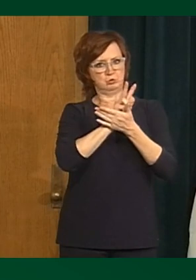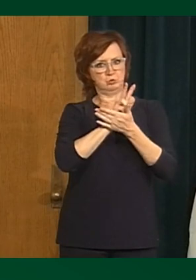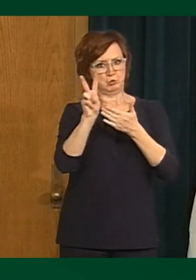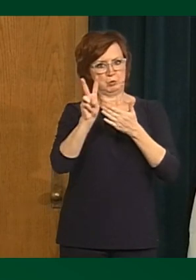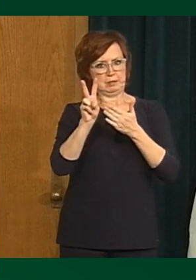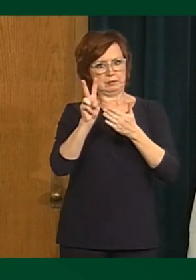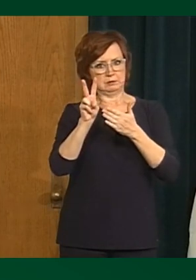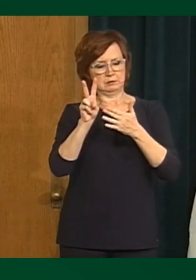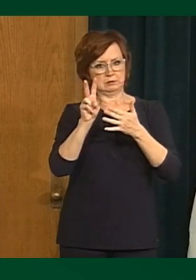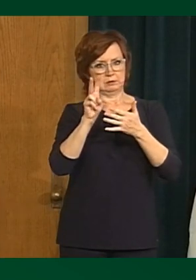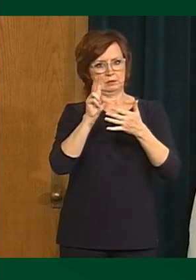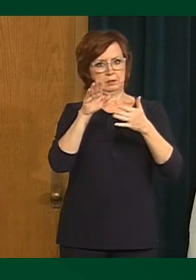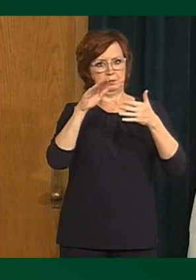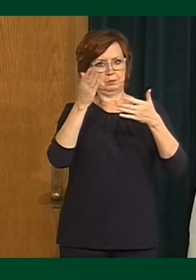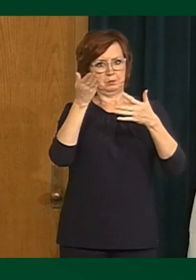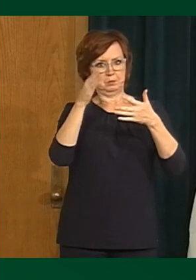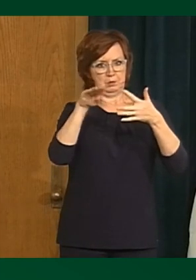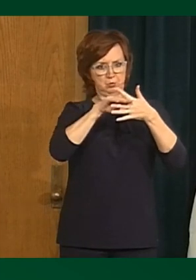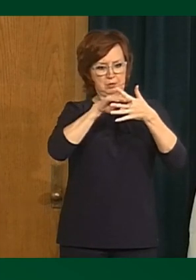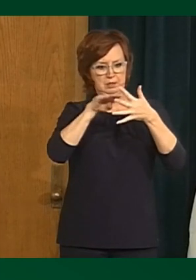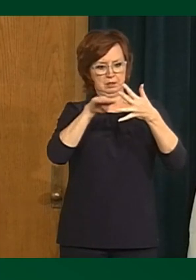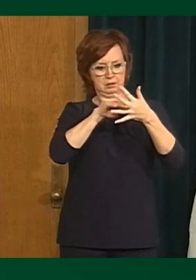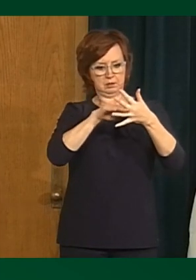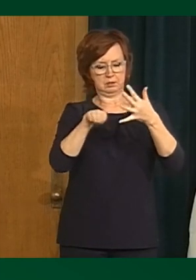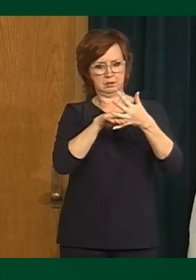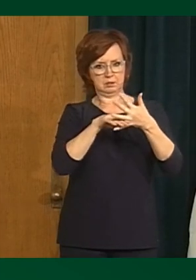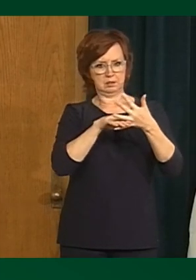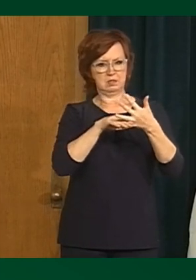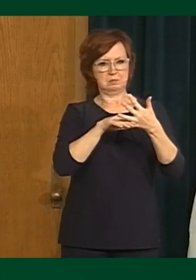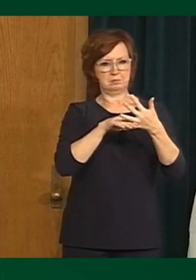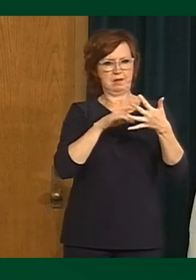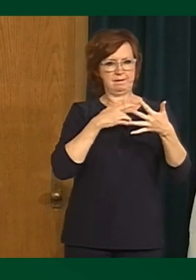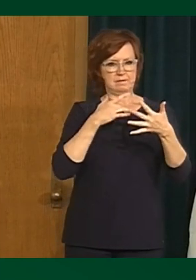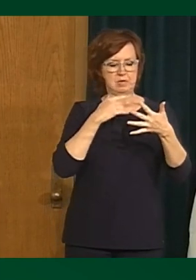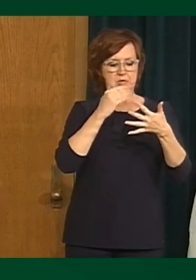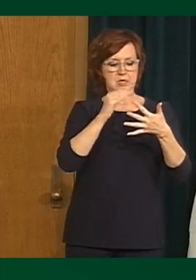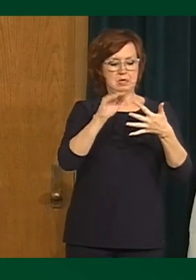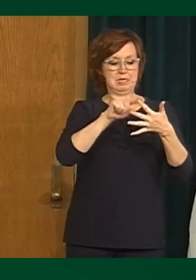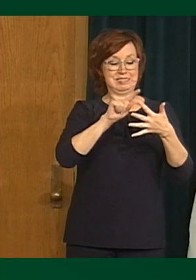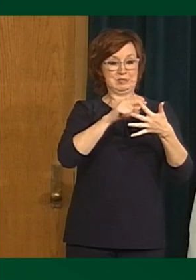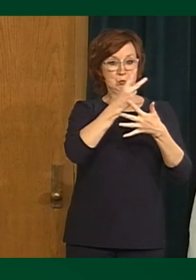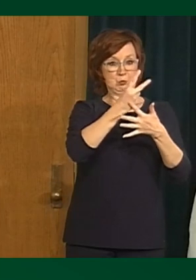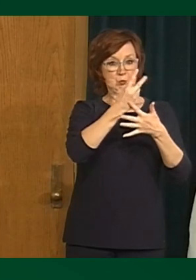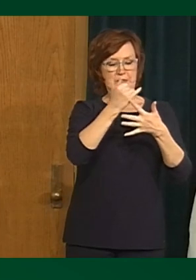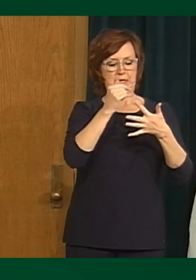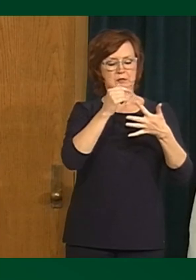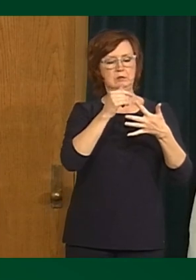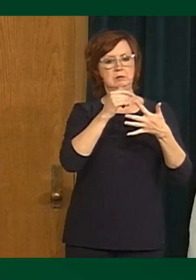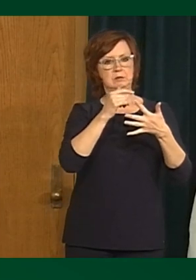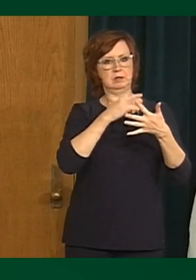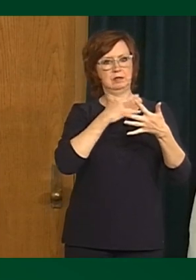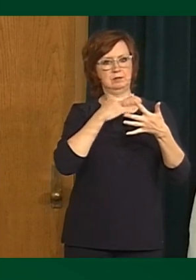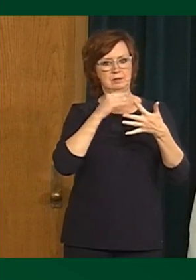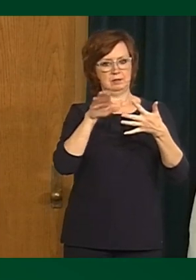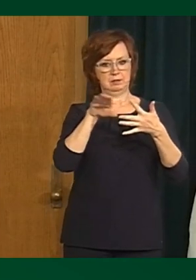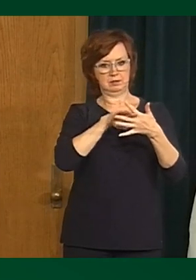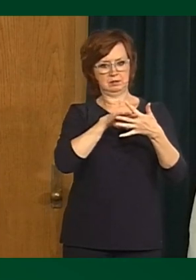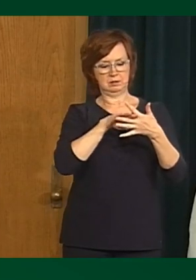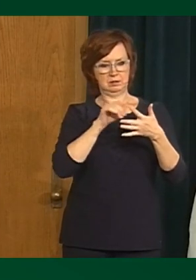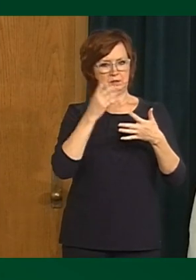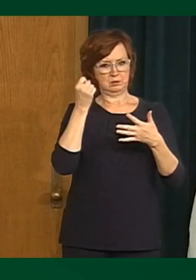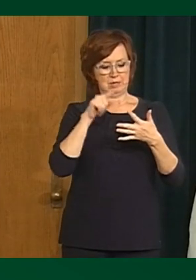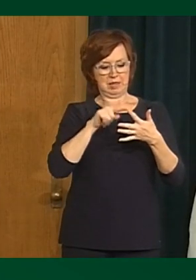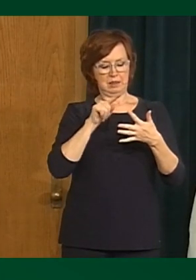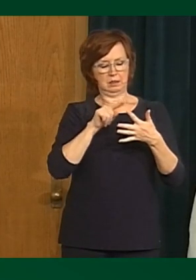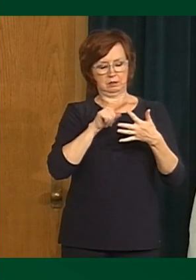to, let phase two reopen and then start planning for phase three. Follow up, Arthur? Phase two is a substantial